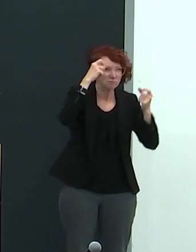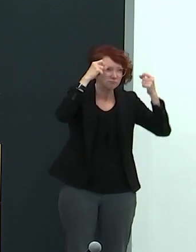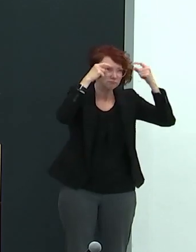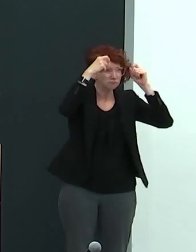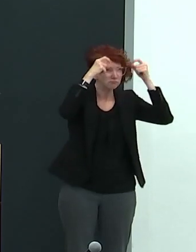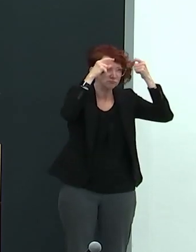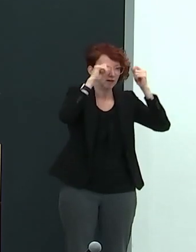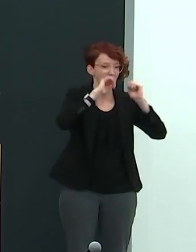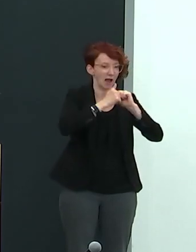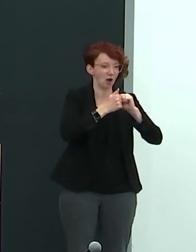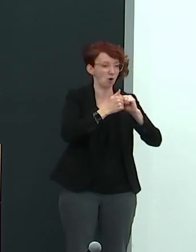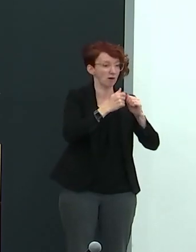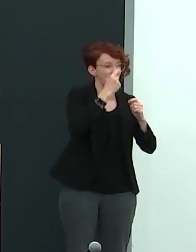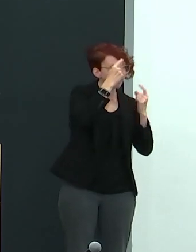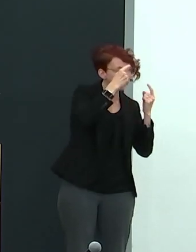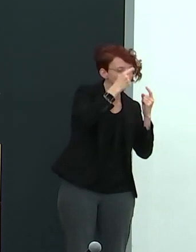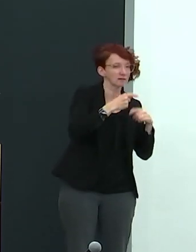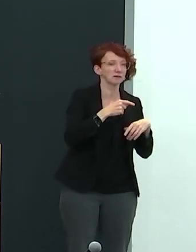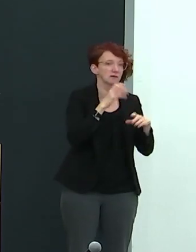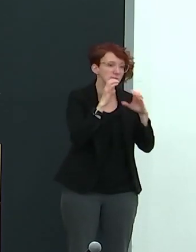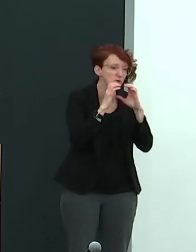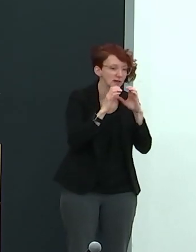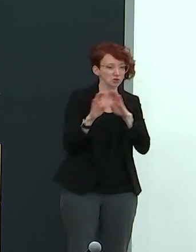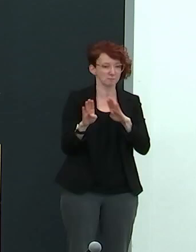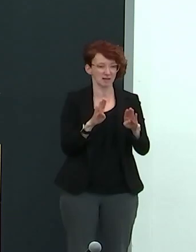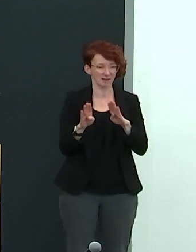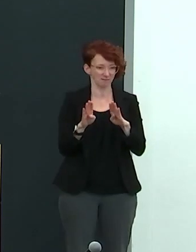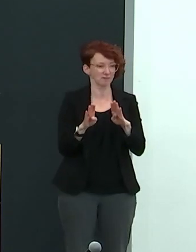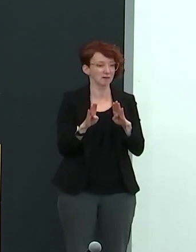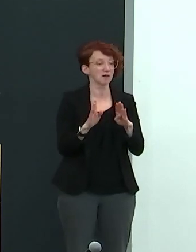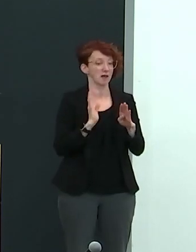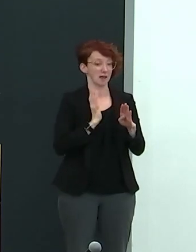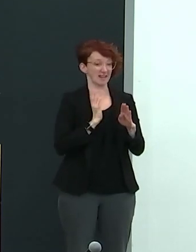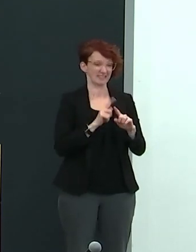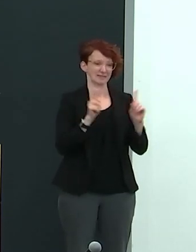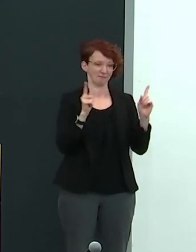and behave outside of our perceived standards.